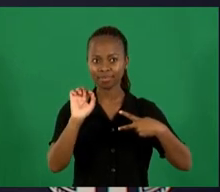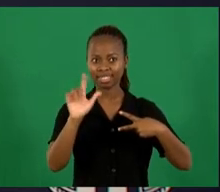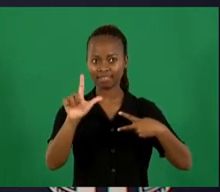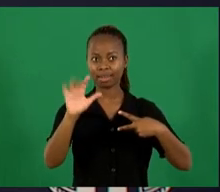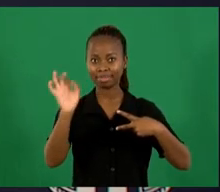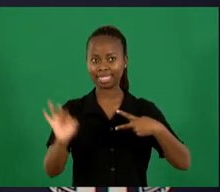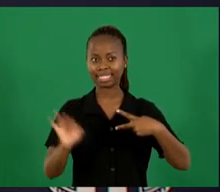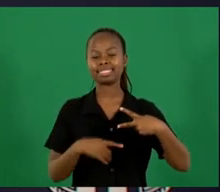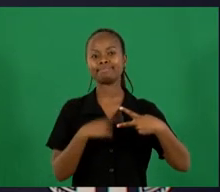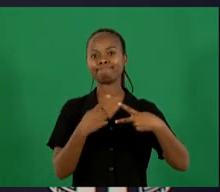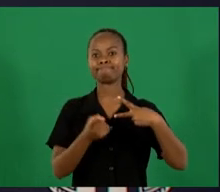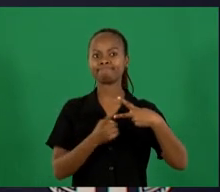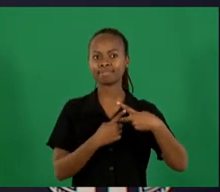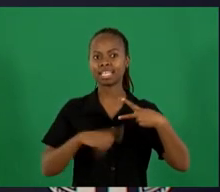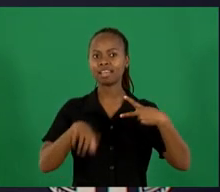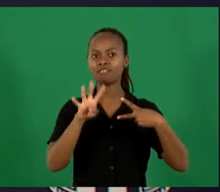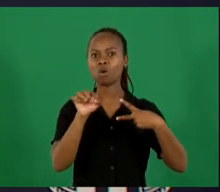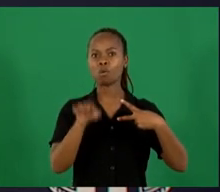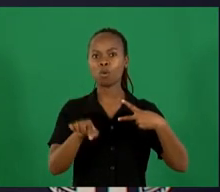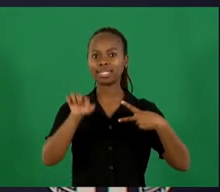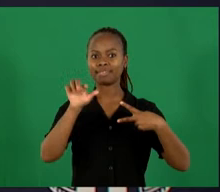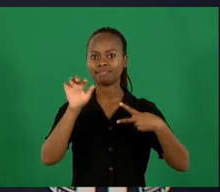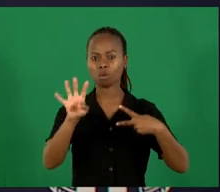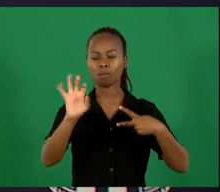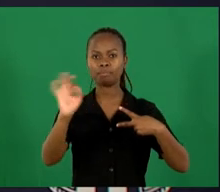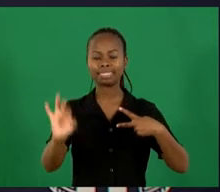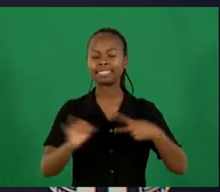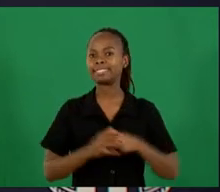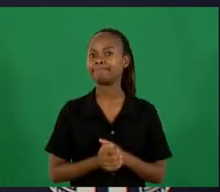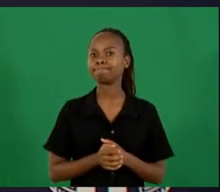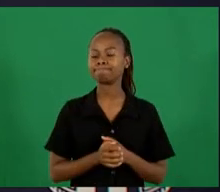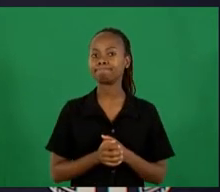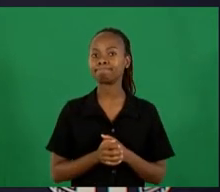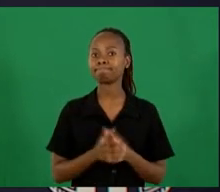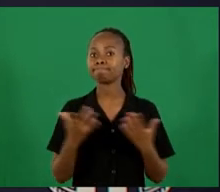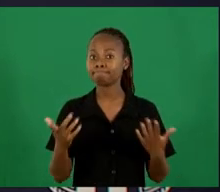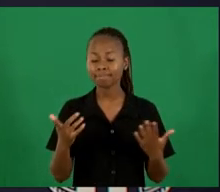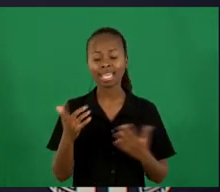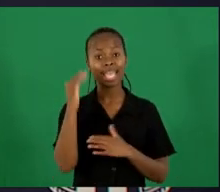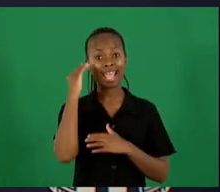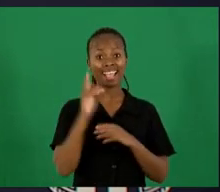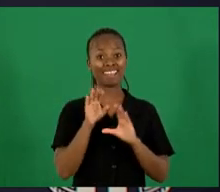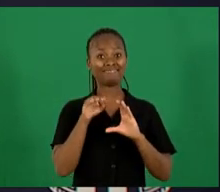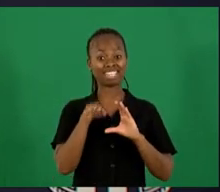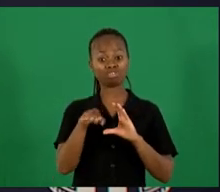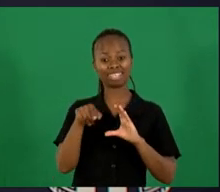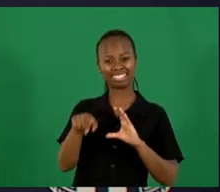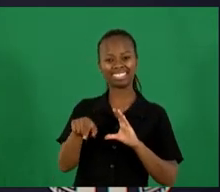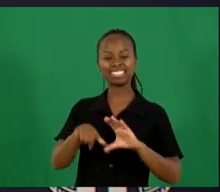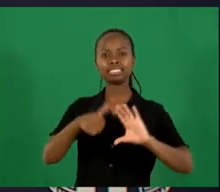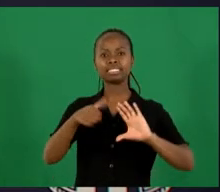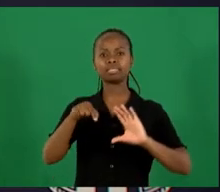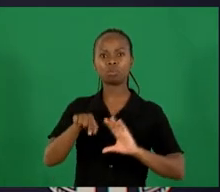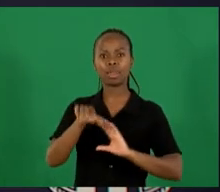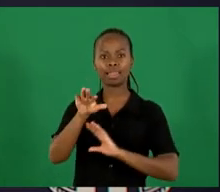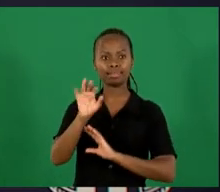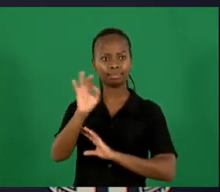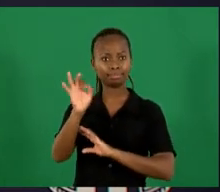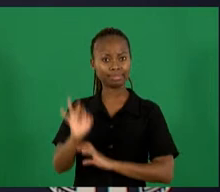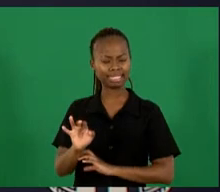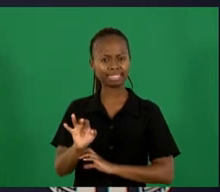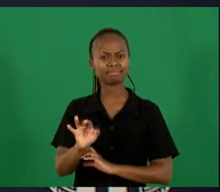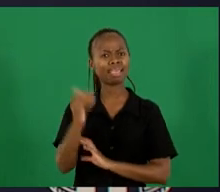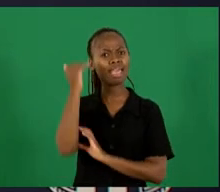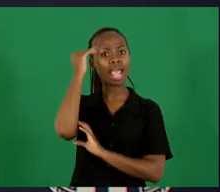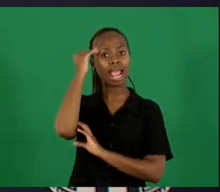Headline inflation in 2022 came out at 6.9%. The bank's forecast of